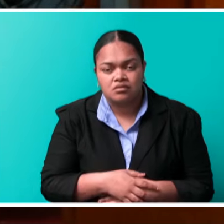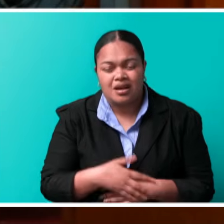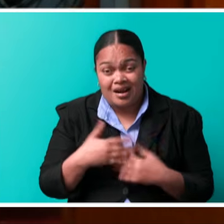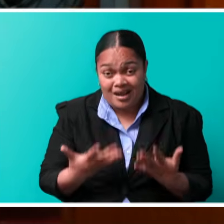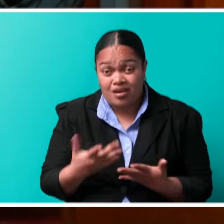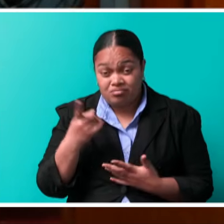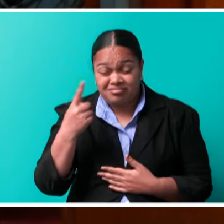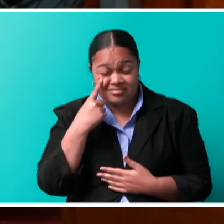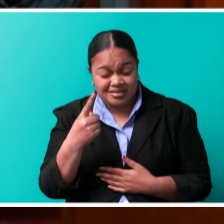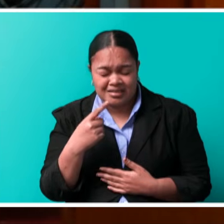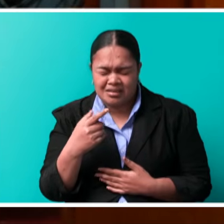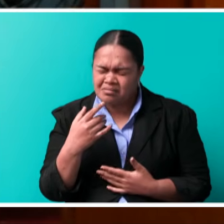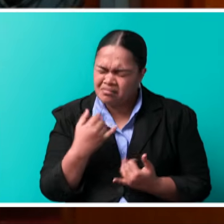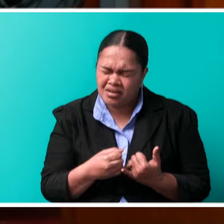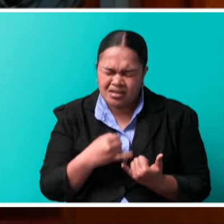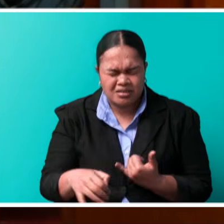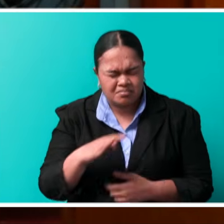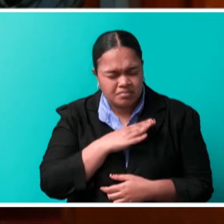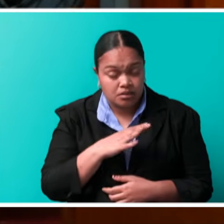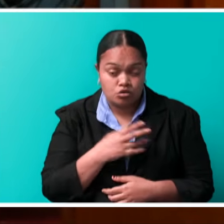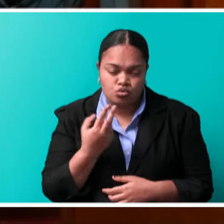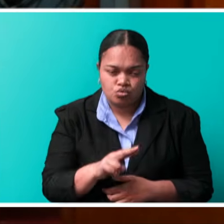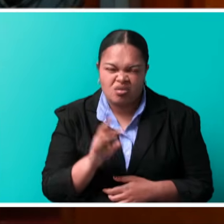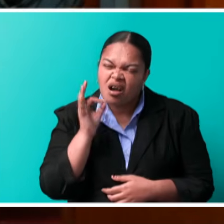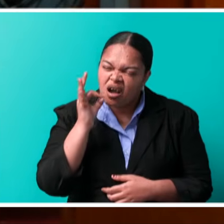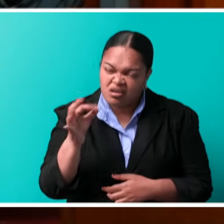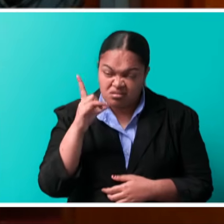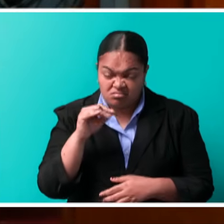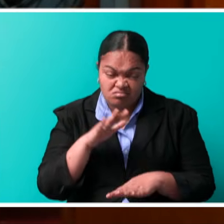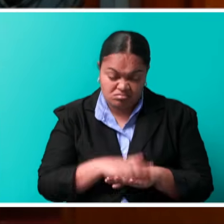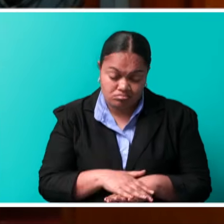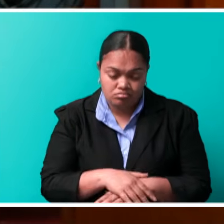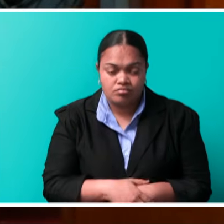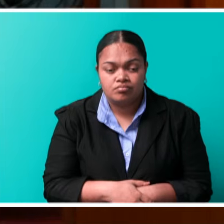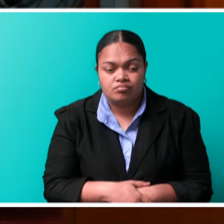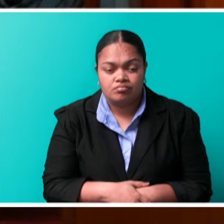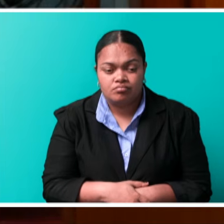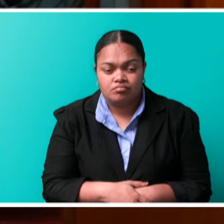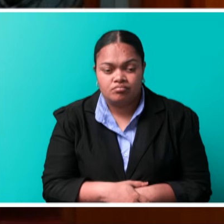busy to reach the proposed project readiness stage.